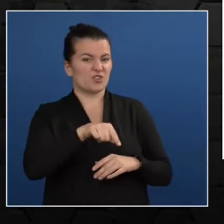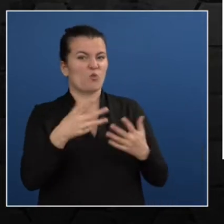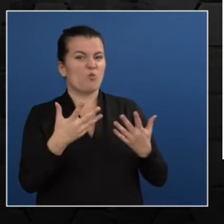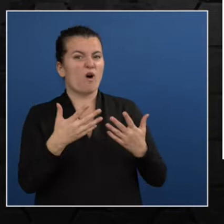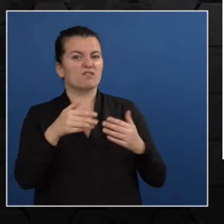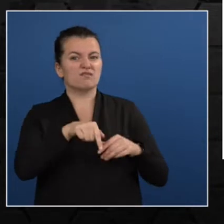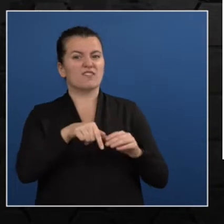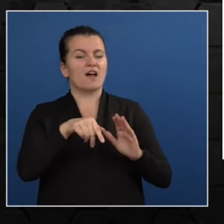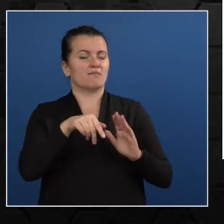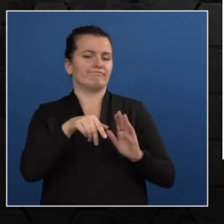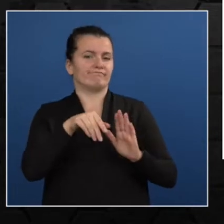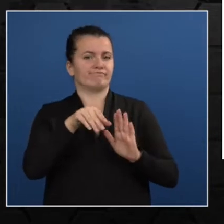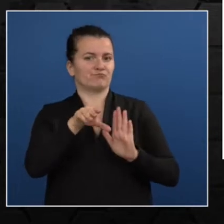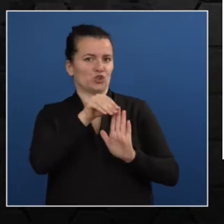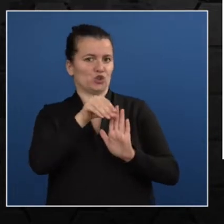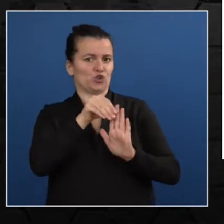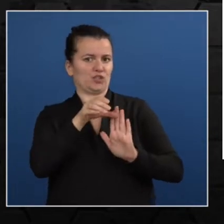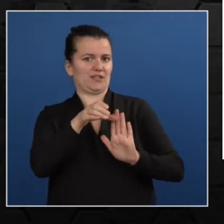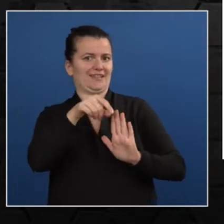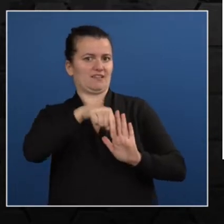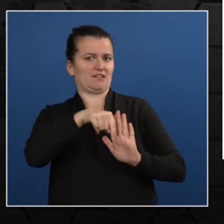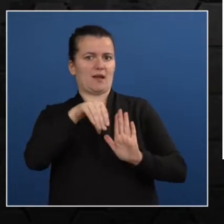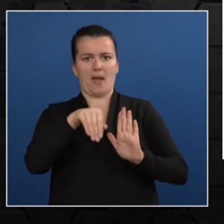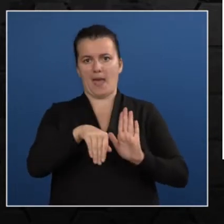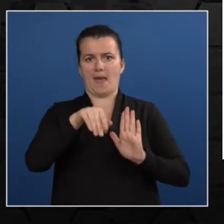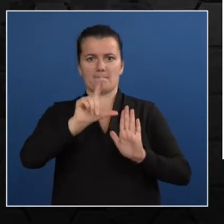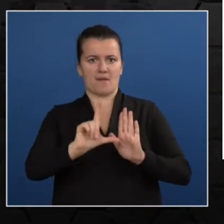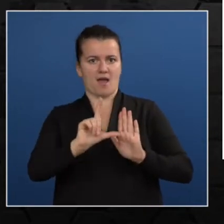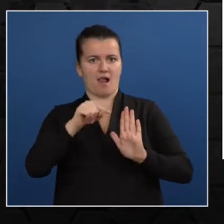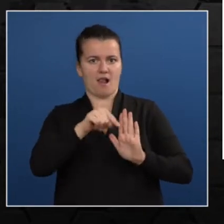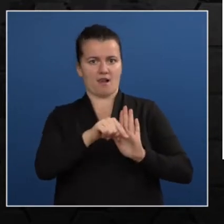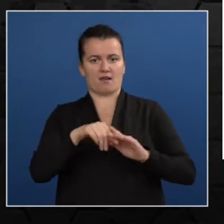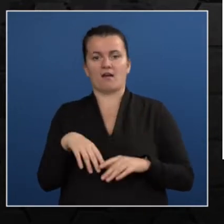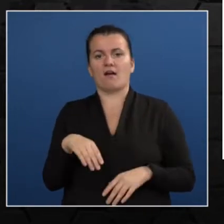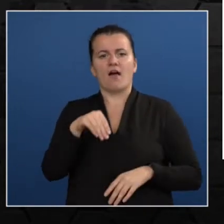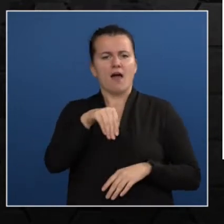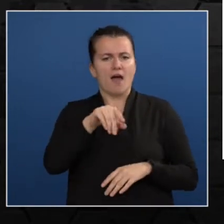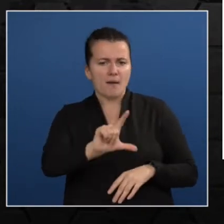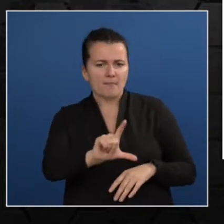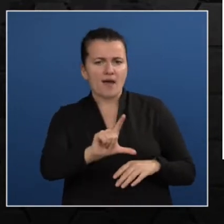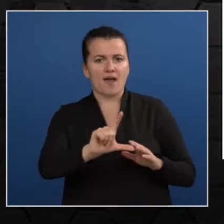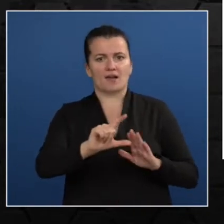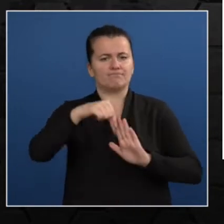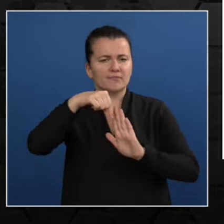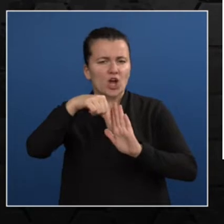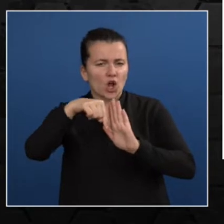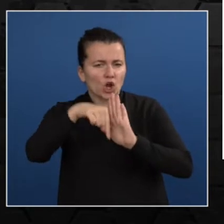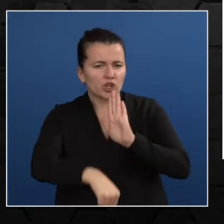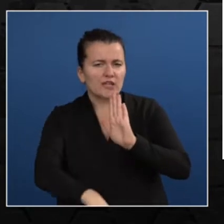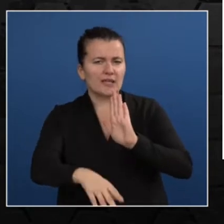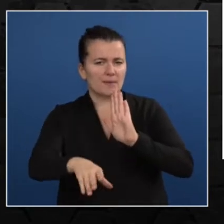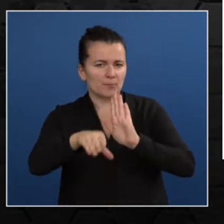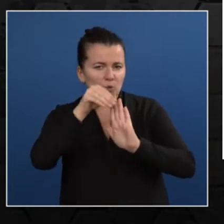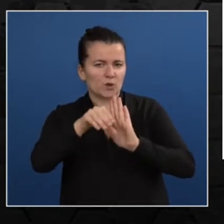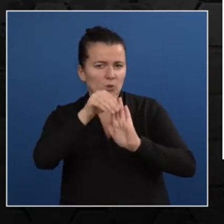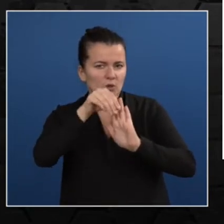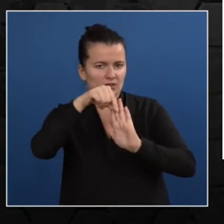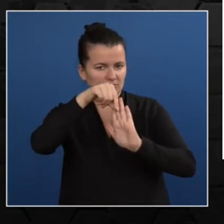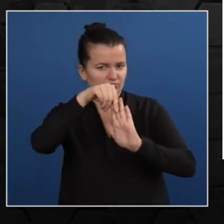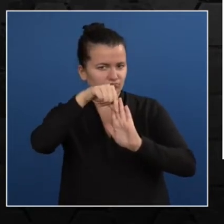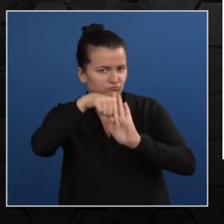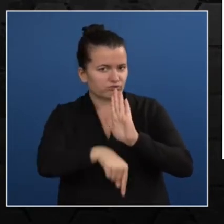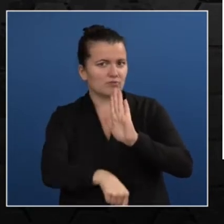you need to understand how ML, DL, AI, and NLP works in order to properly dive deep